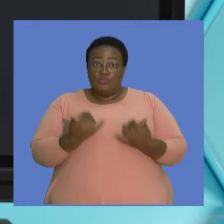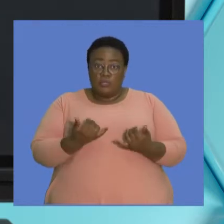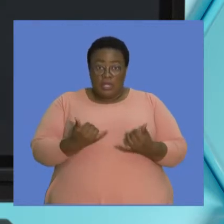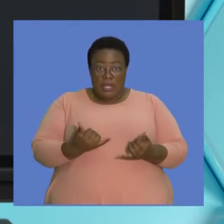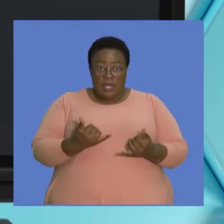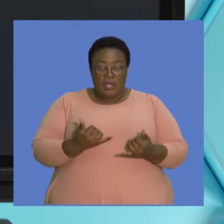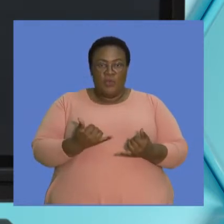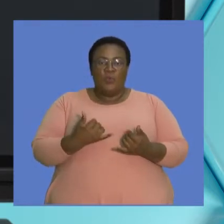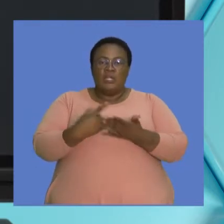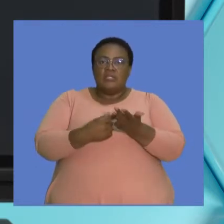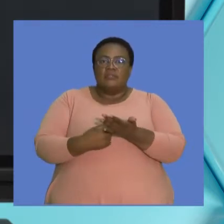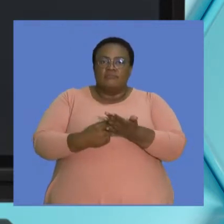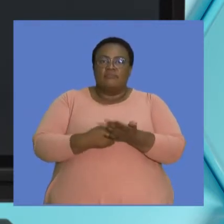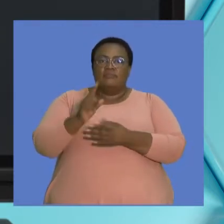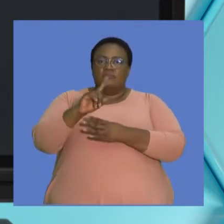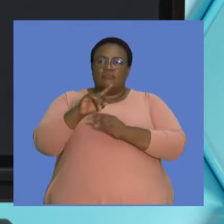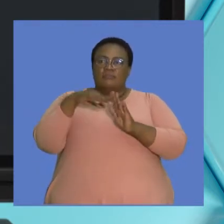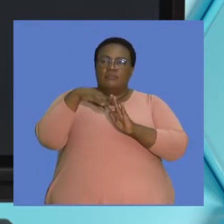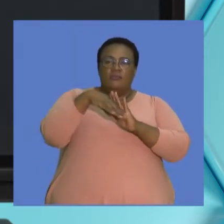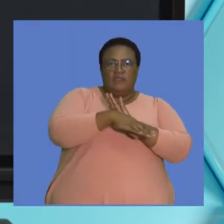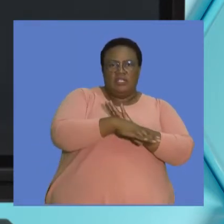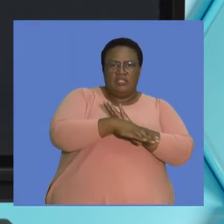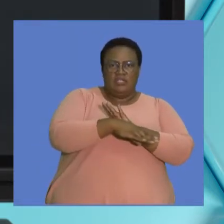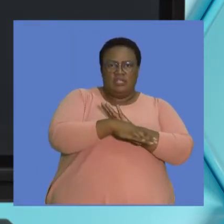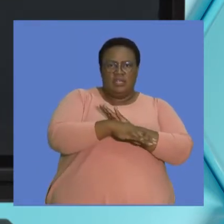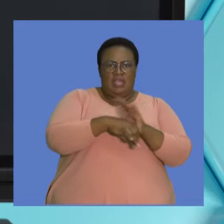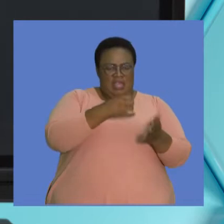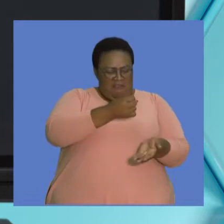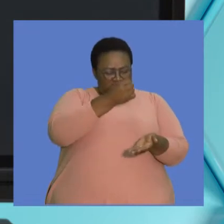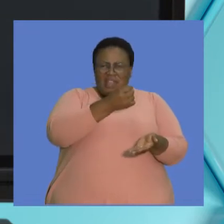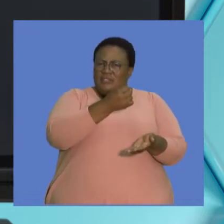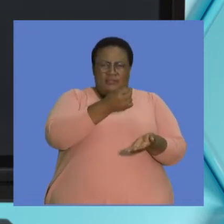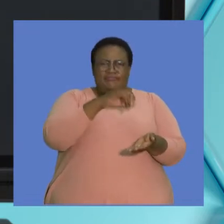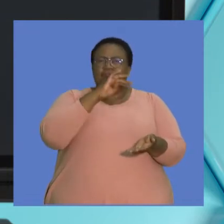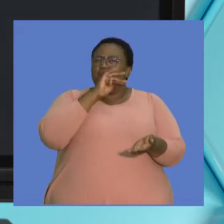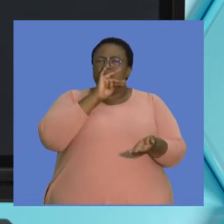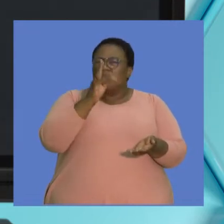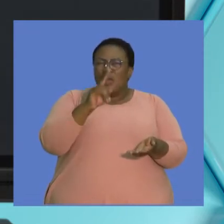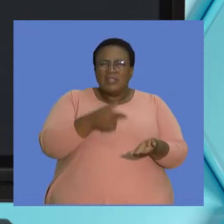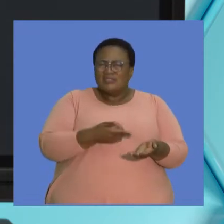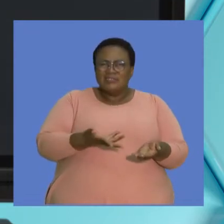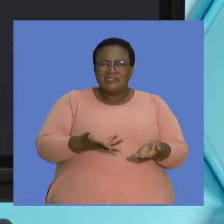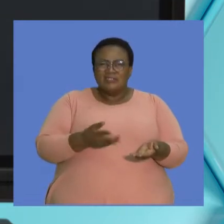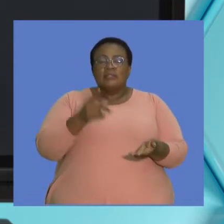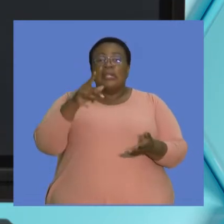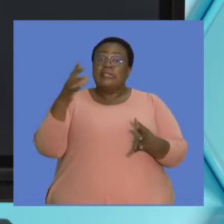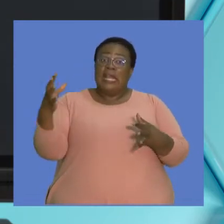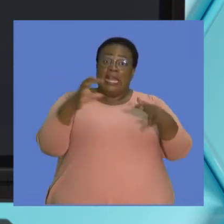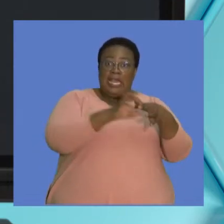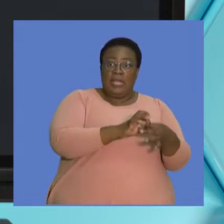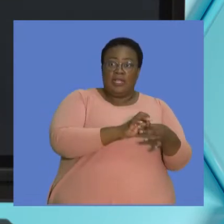fund. What does it mean to have a sinking fund? And this clearly links to what we